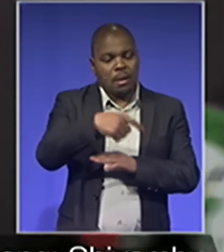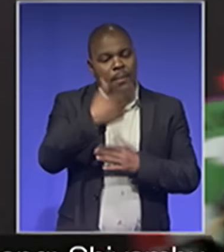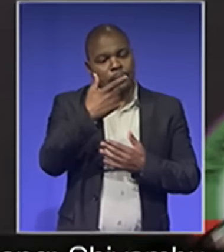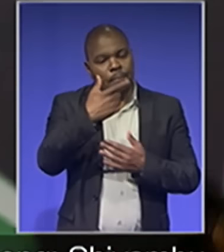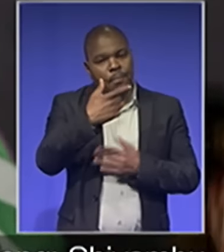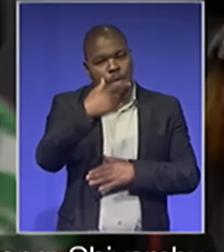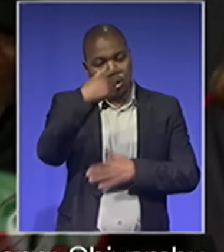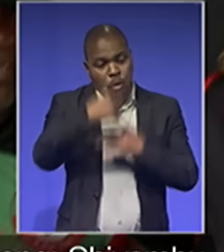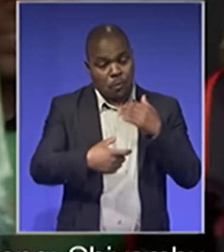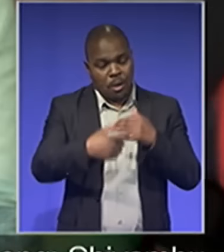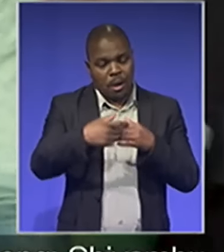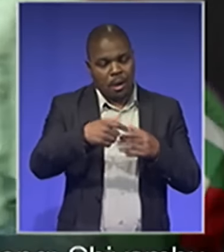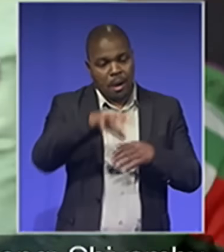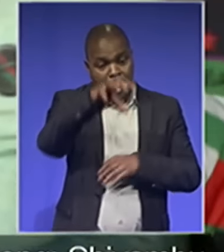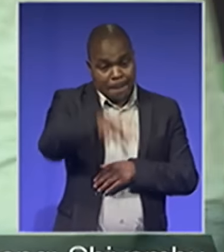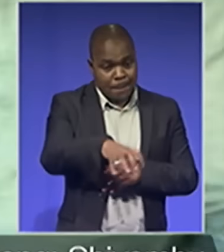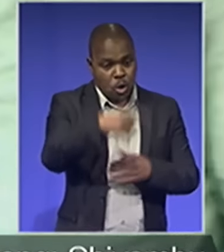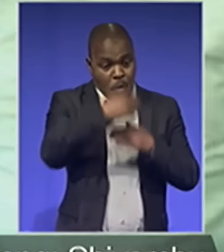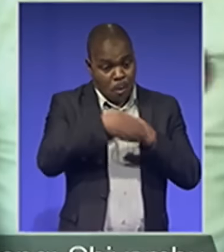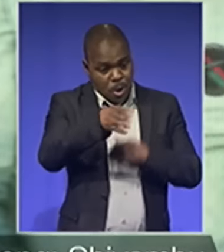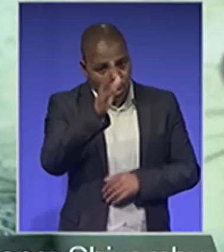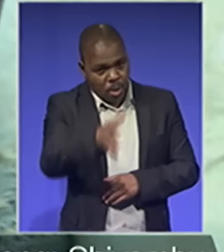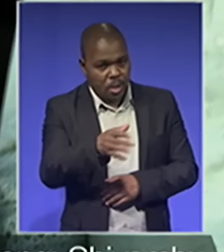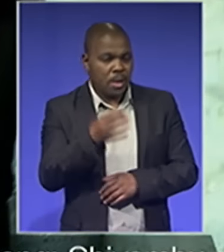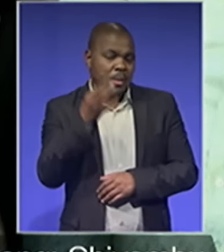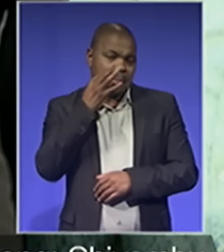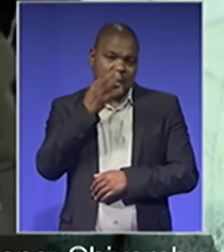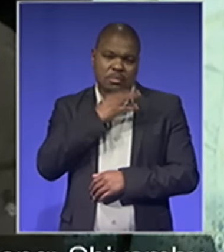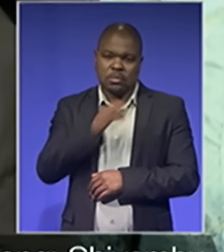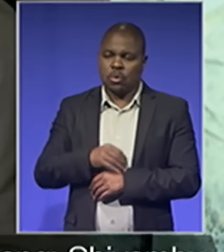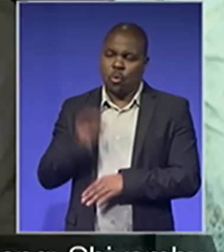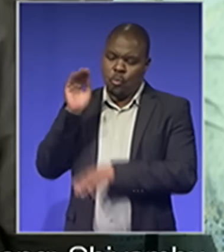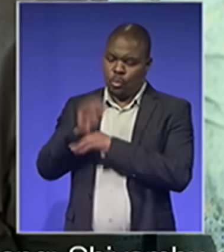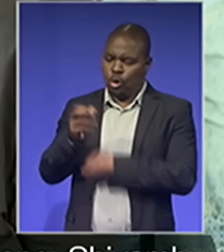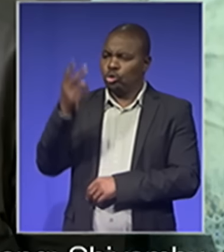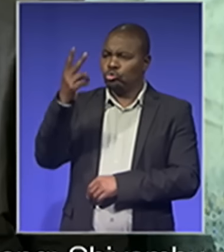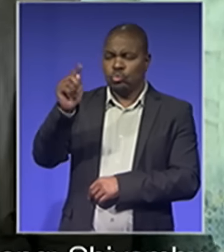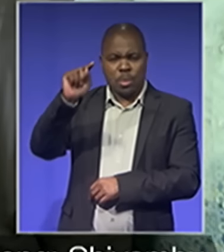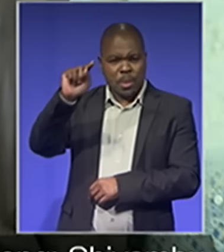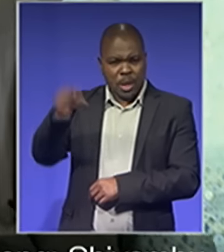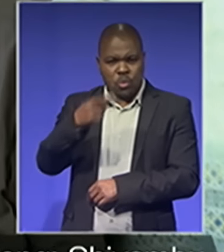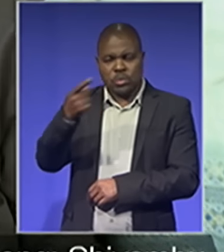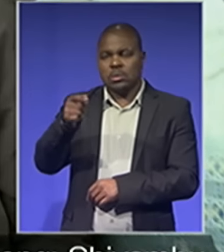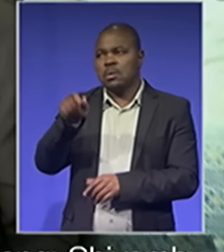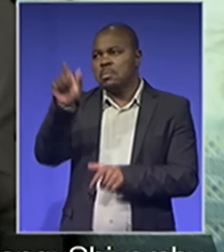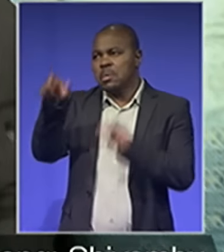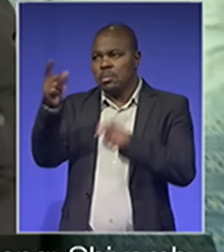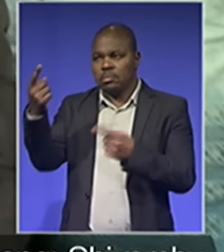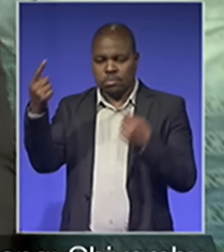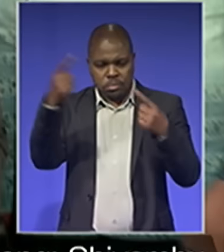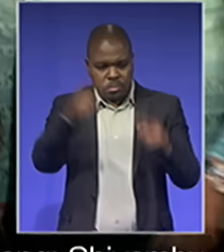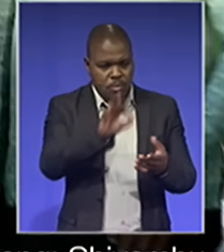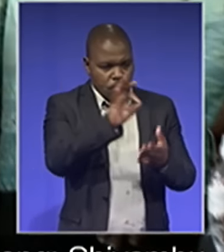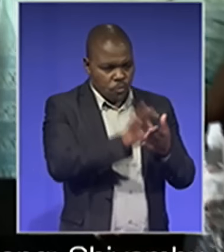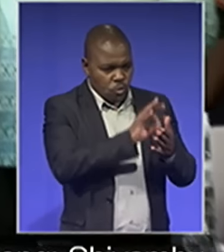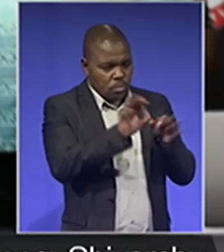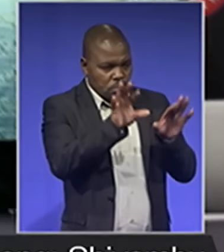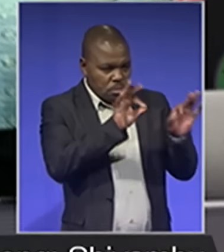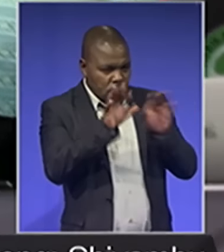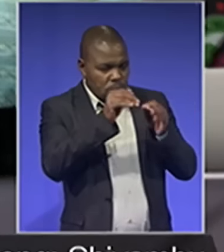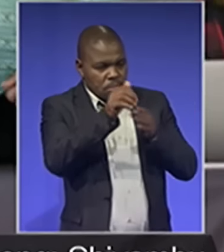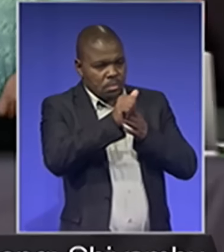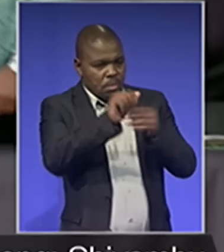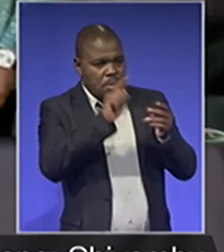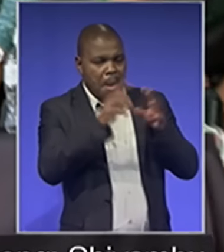Botlhano, ba rulaganyi ba re dikemedi di feta dikete di le 2 di tla netefatsa boeteledipele le go ribolola